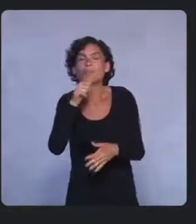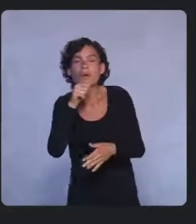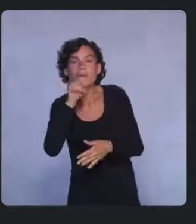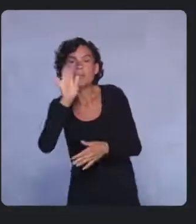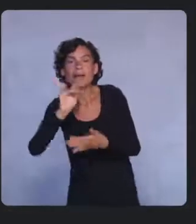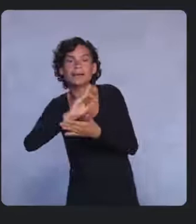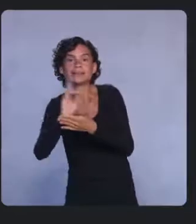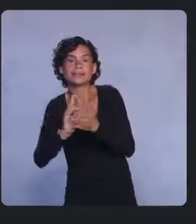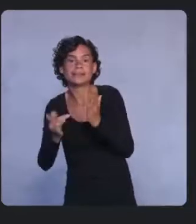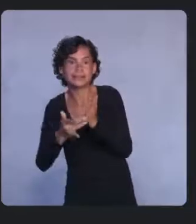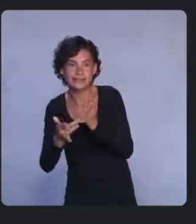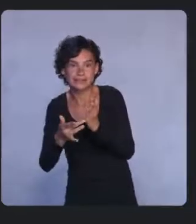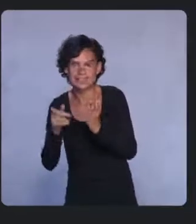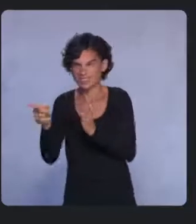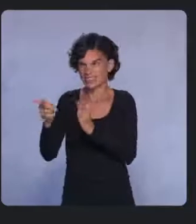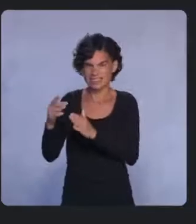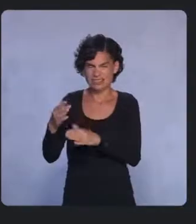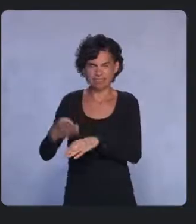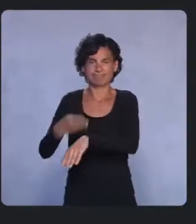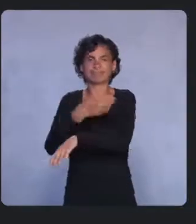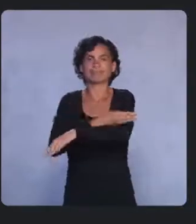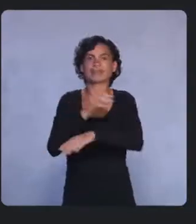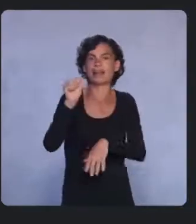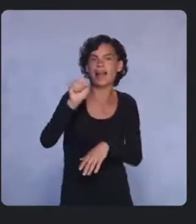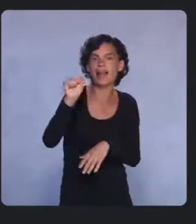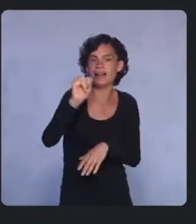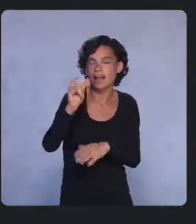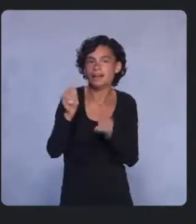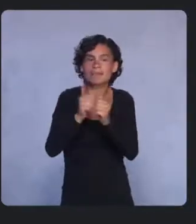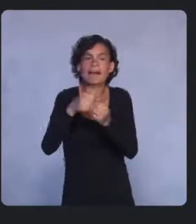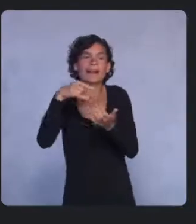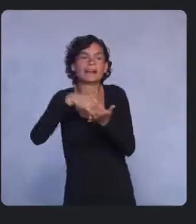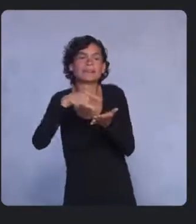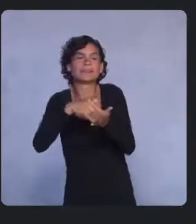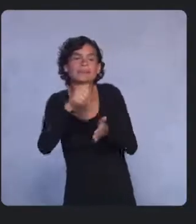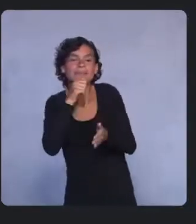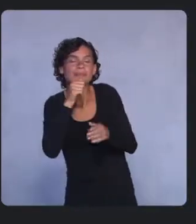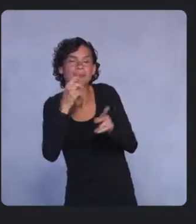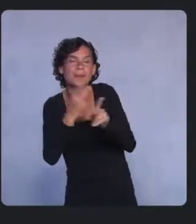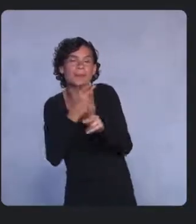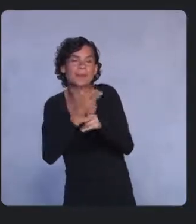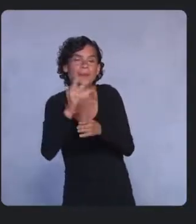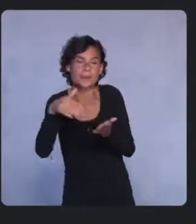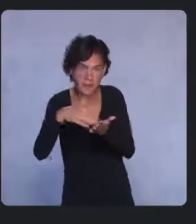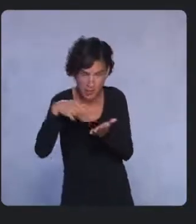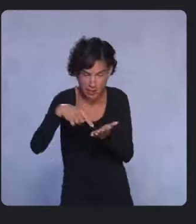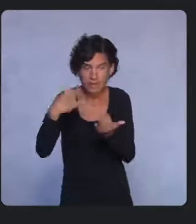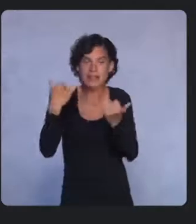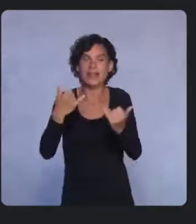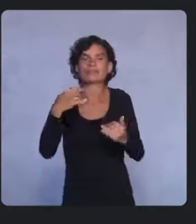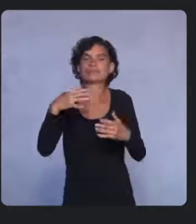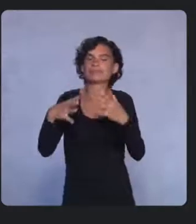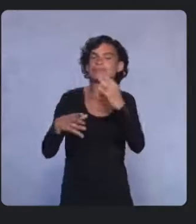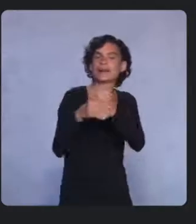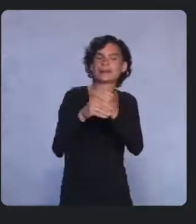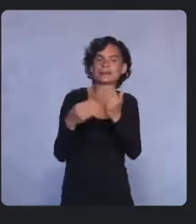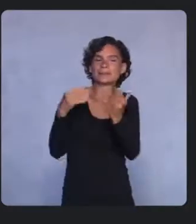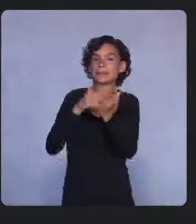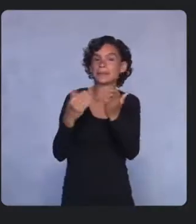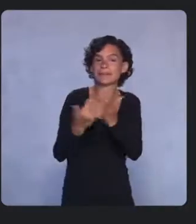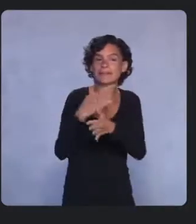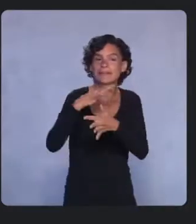to advances here with Android's private compute core, we're able to introduce new features using our unique